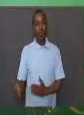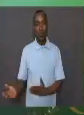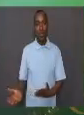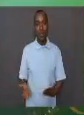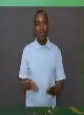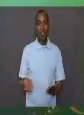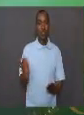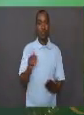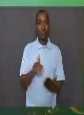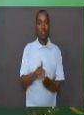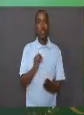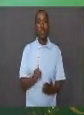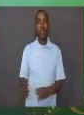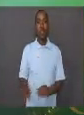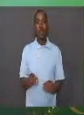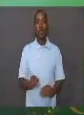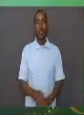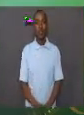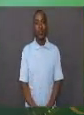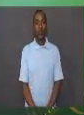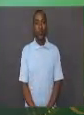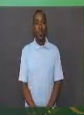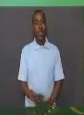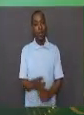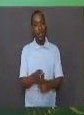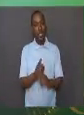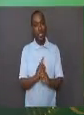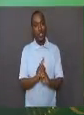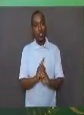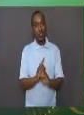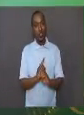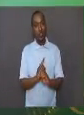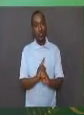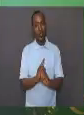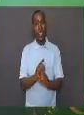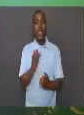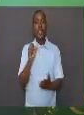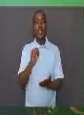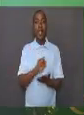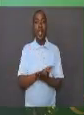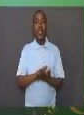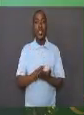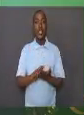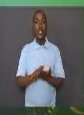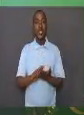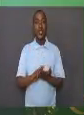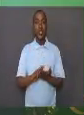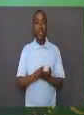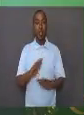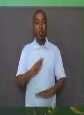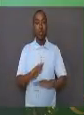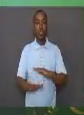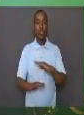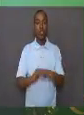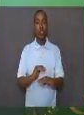Welcome back, students. If you answered that sterilization is a